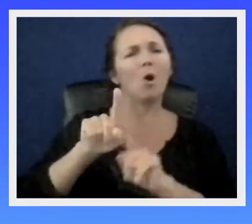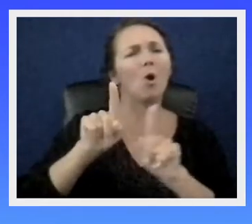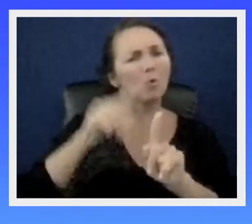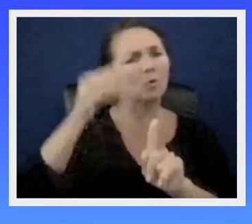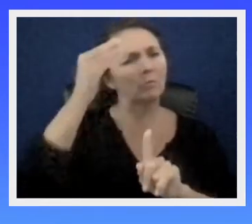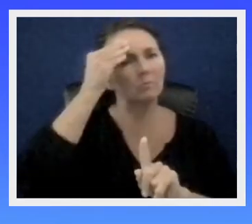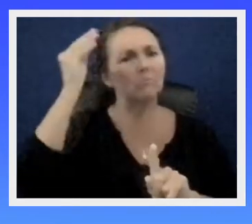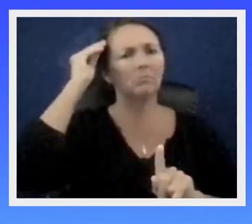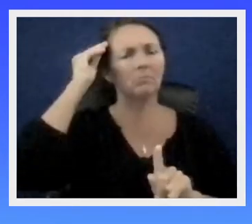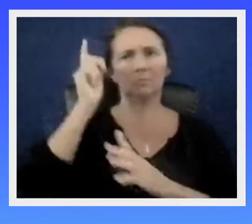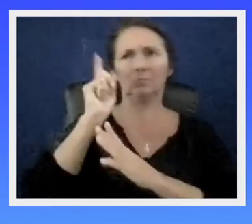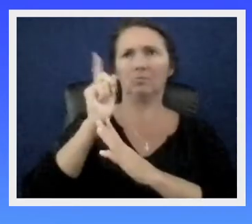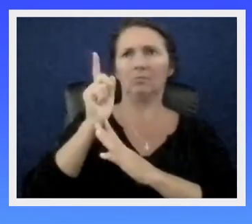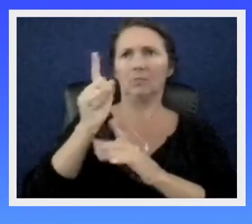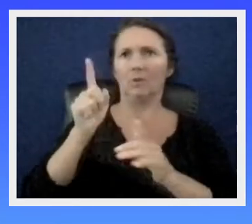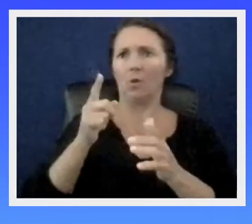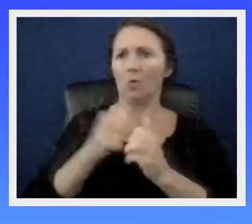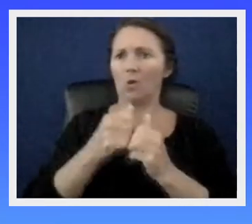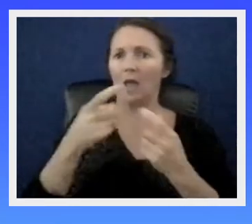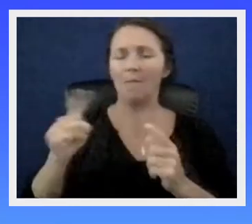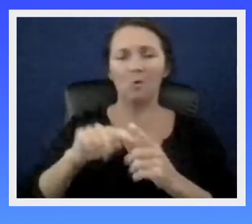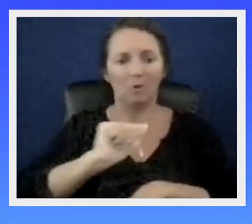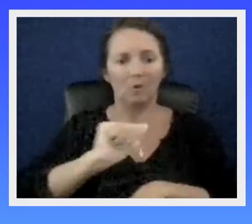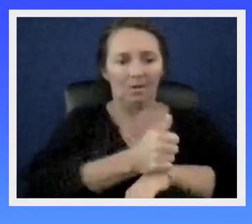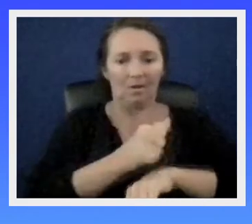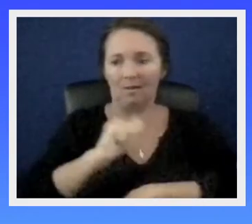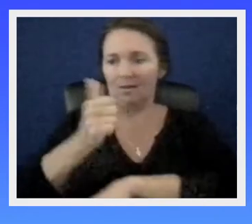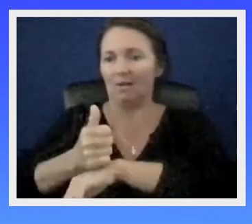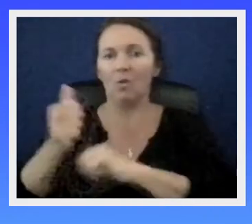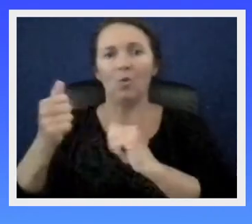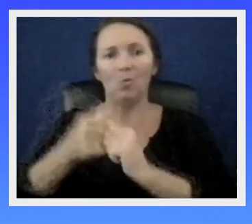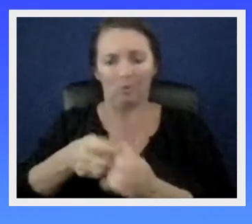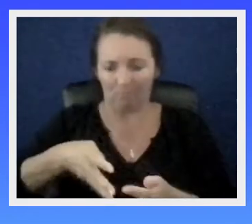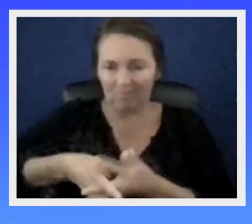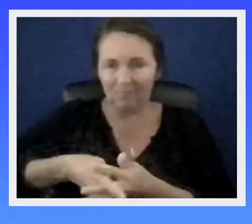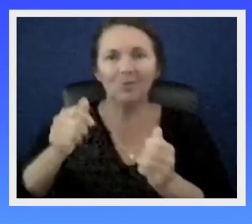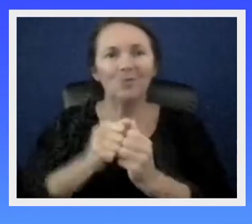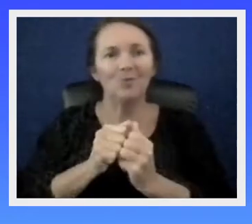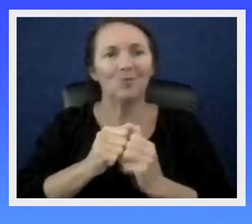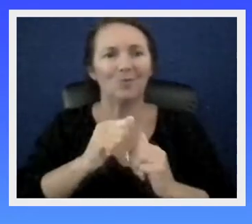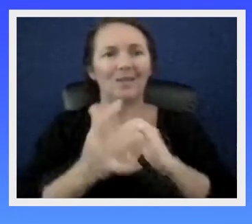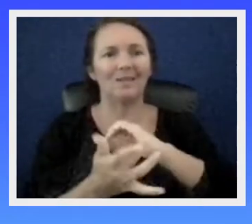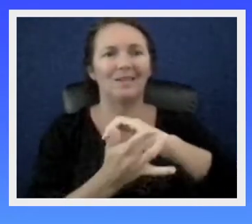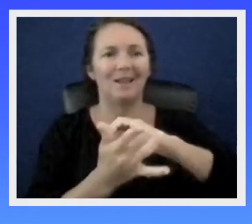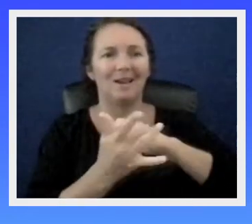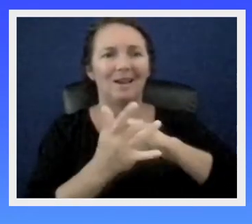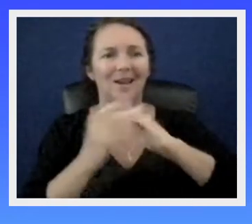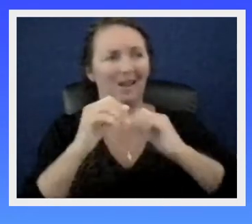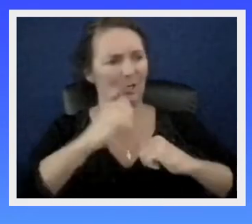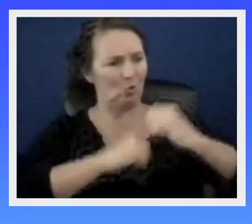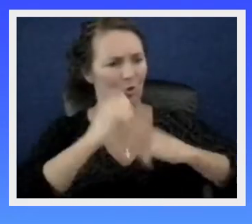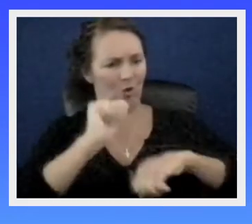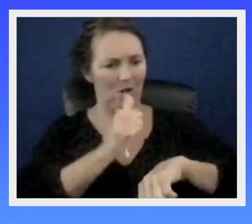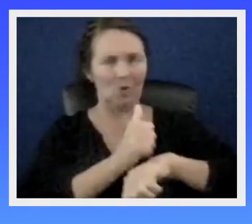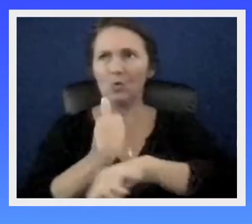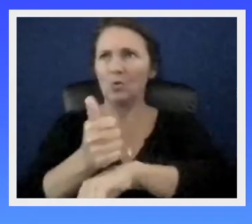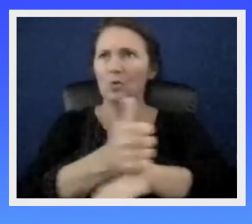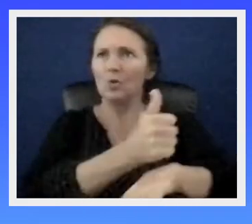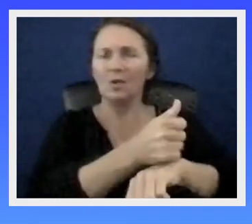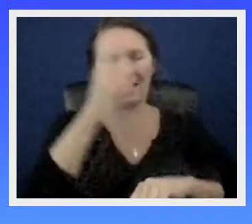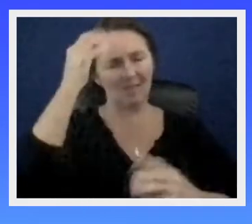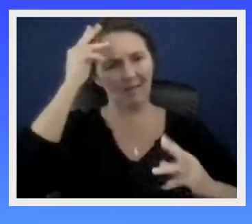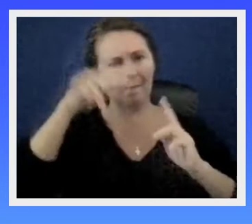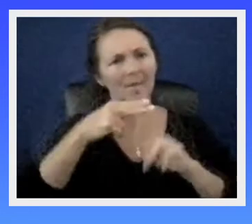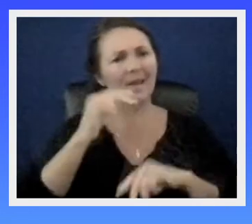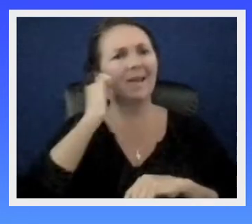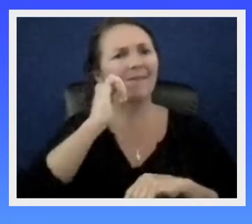legacy of colonization embedded within the technology, structures, and ways of thinking we use every day. We are using